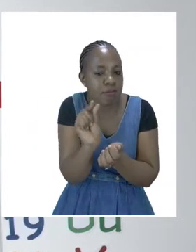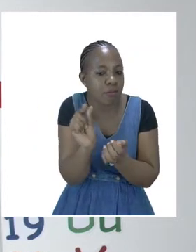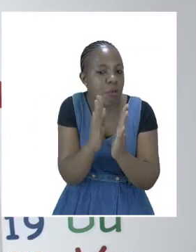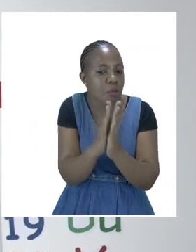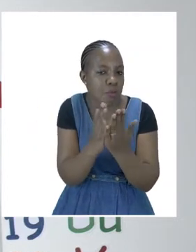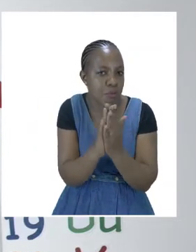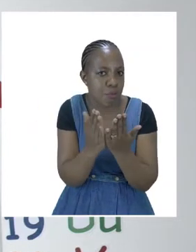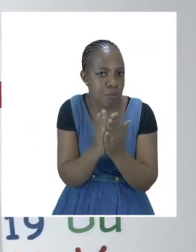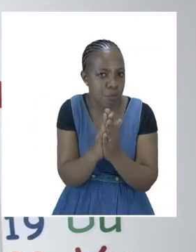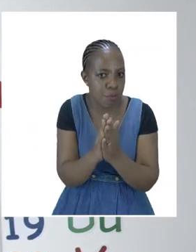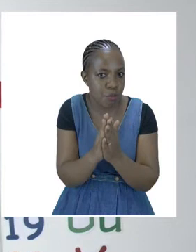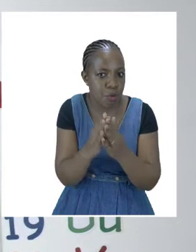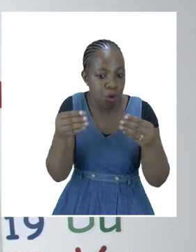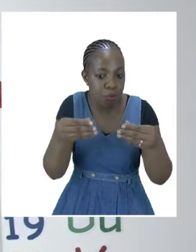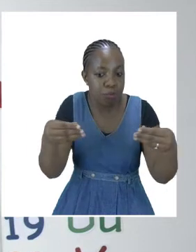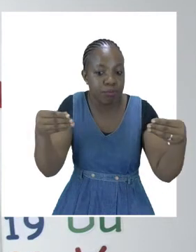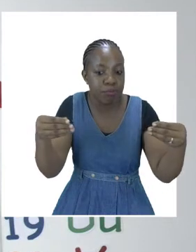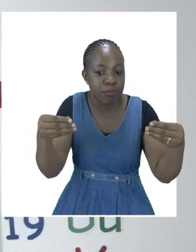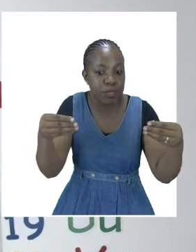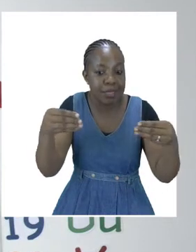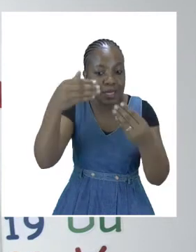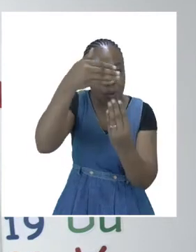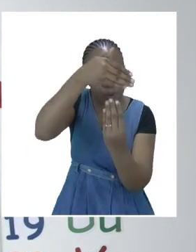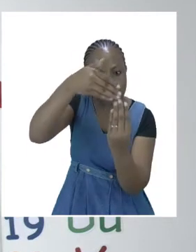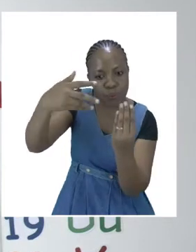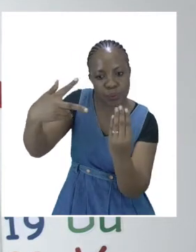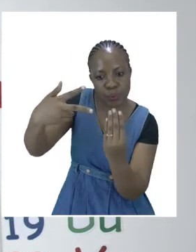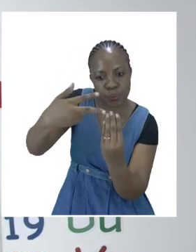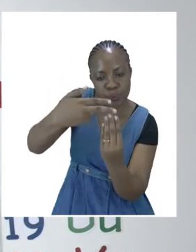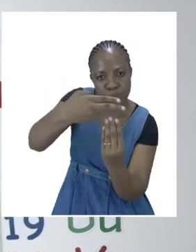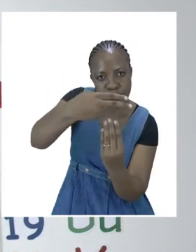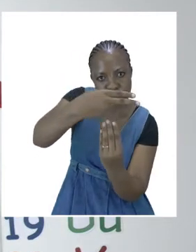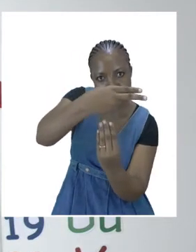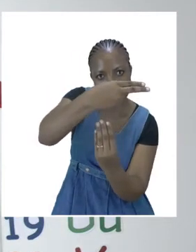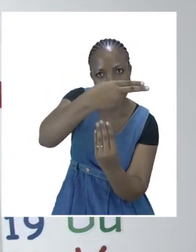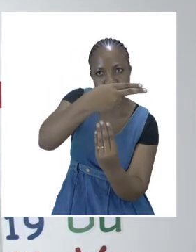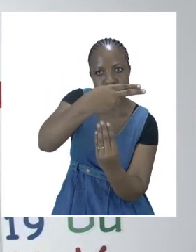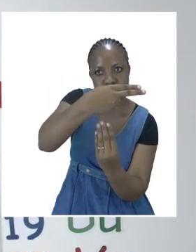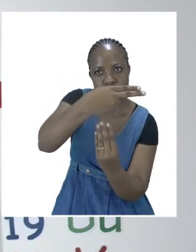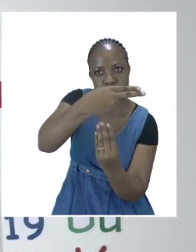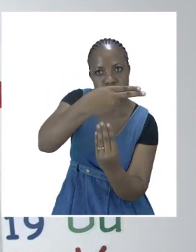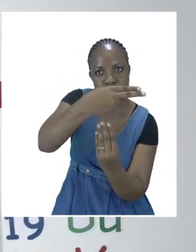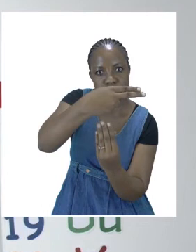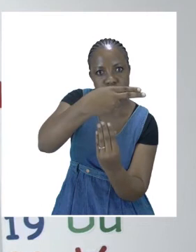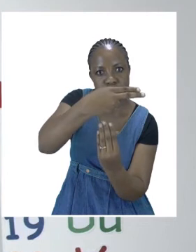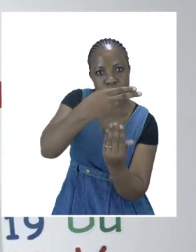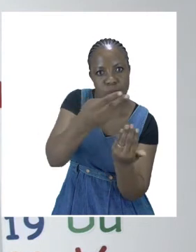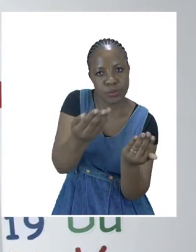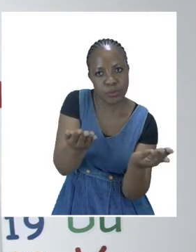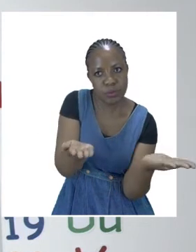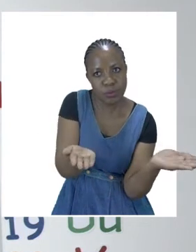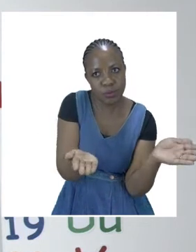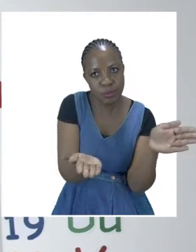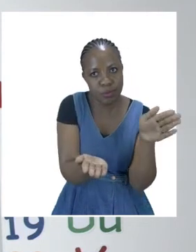booklet. Please cut the top of the lesson booklet with a pair of scissors and fold